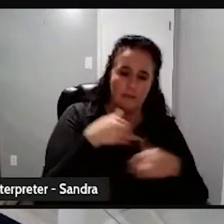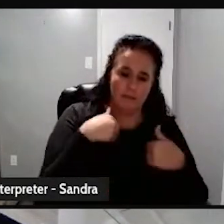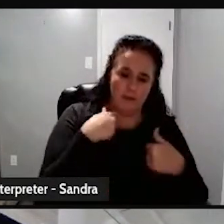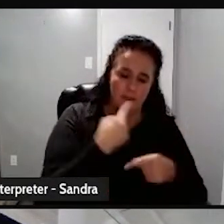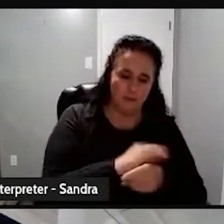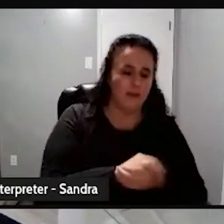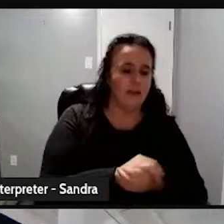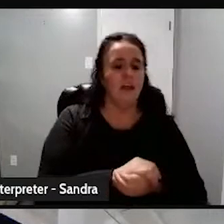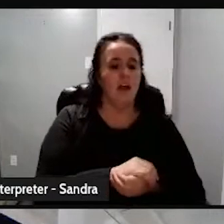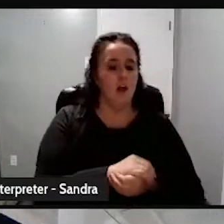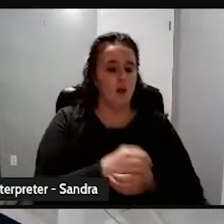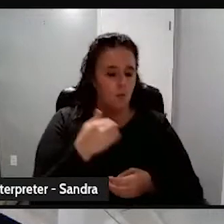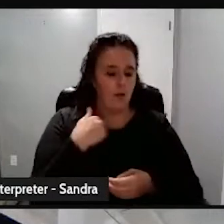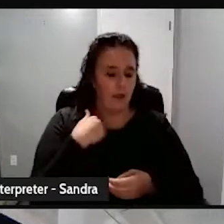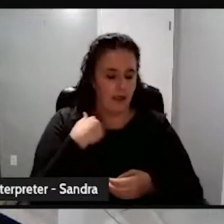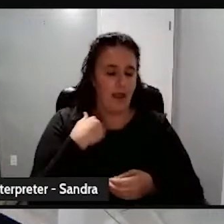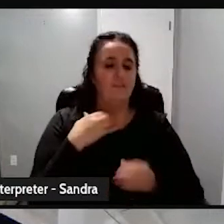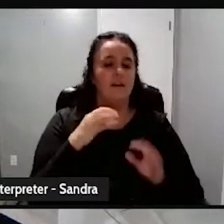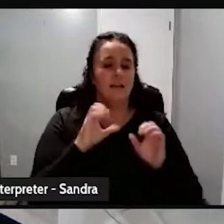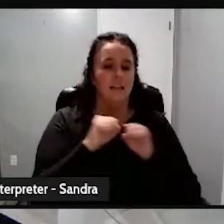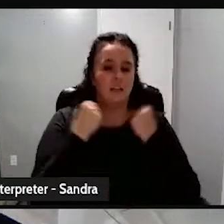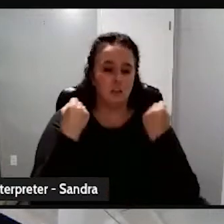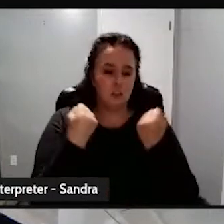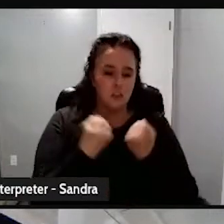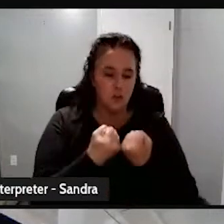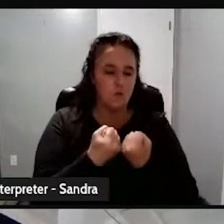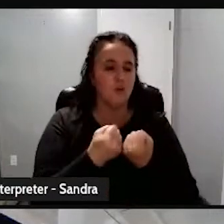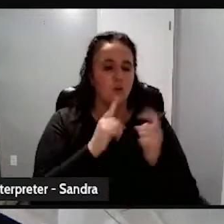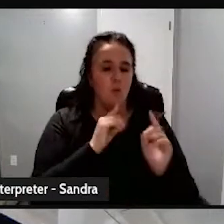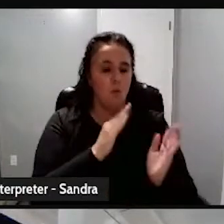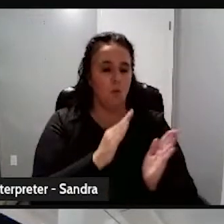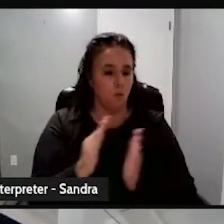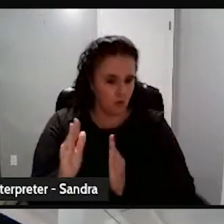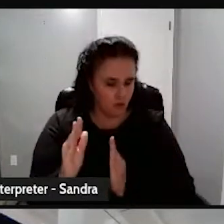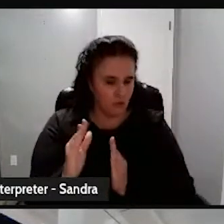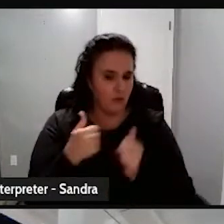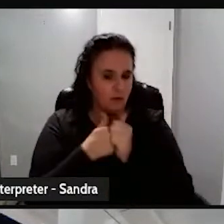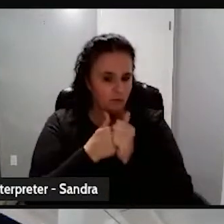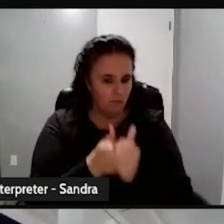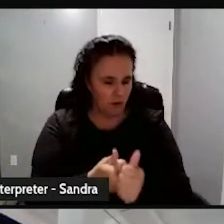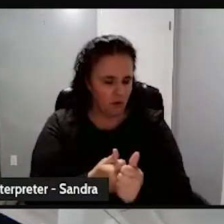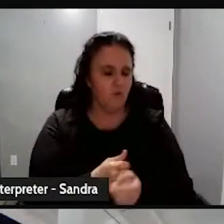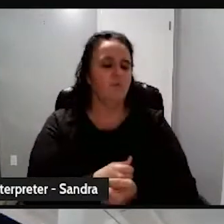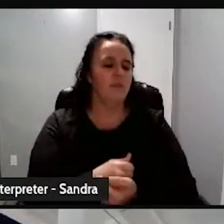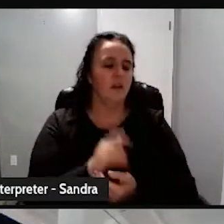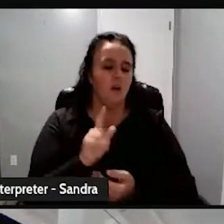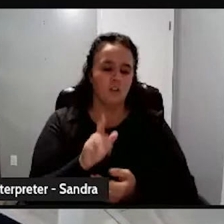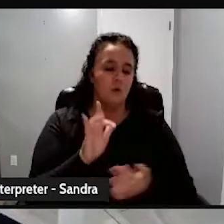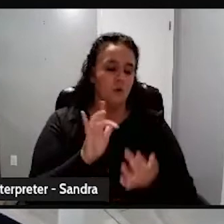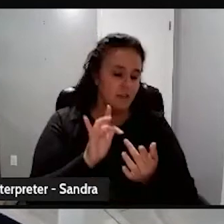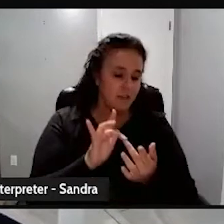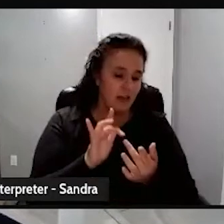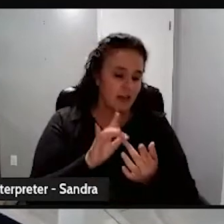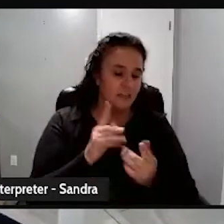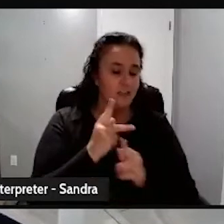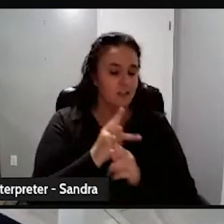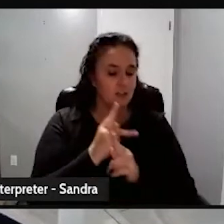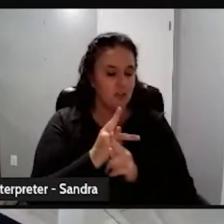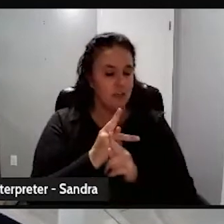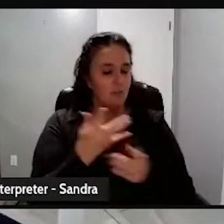physical contact with one another on a regular basis in order to maintain our health. And there's